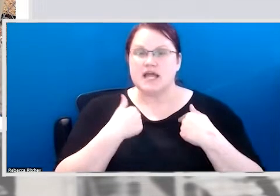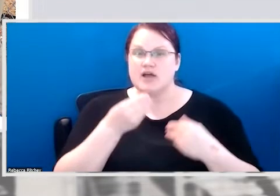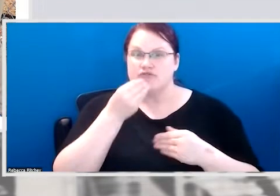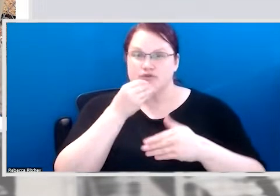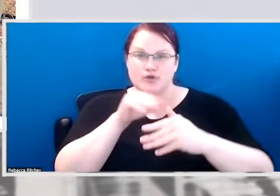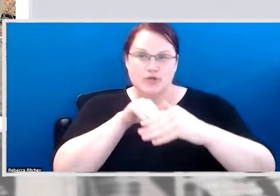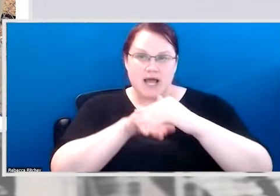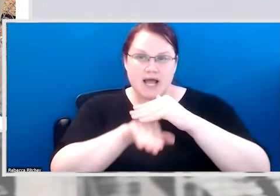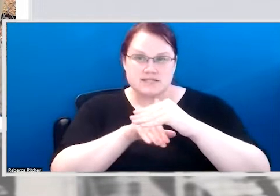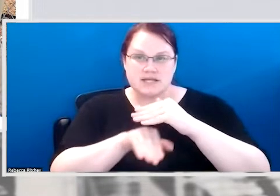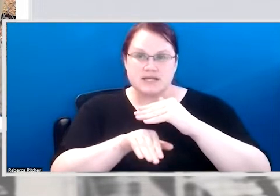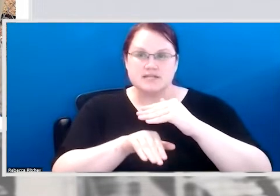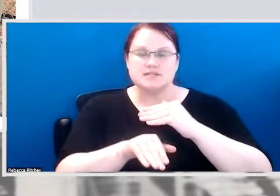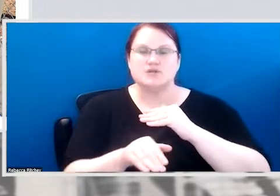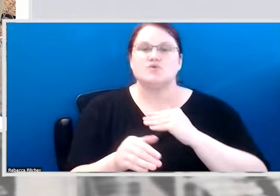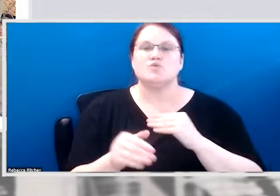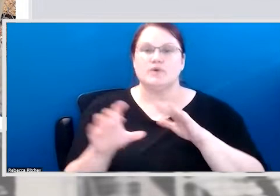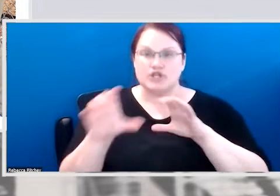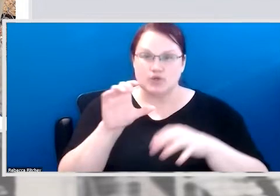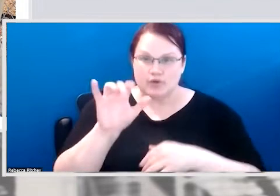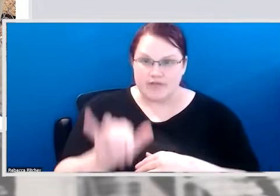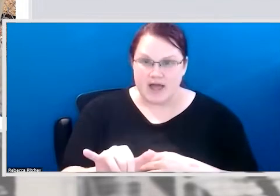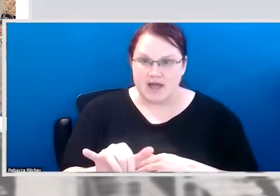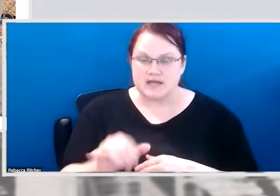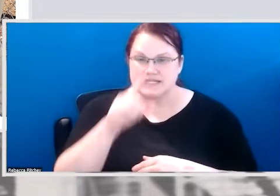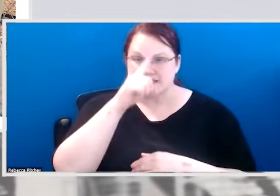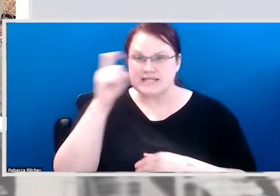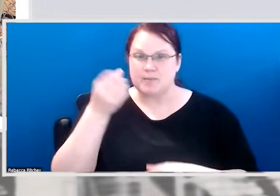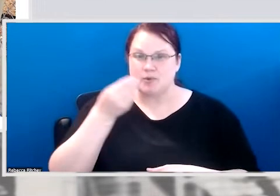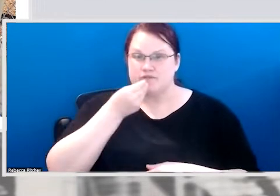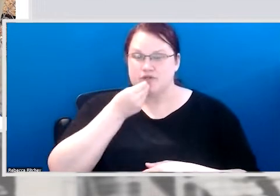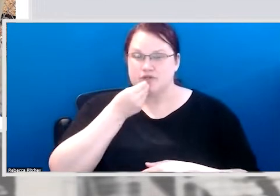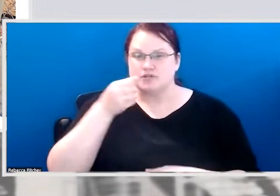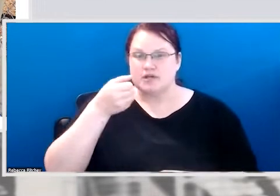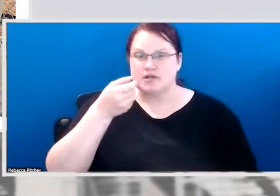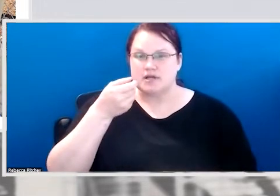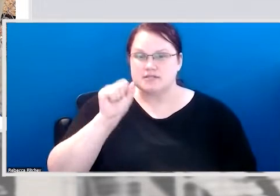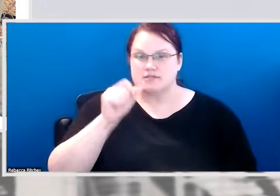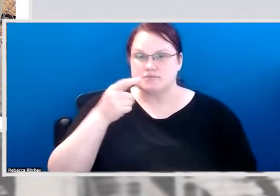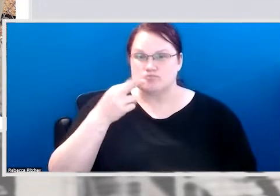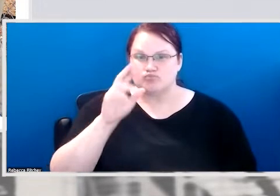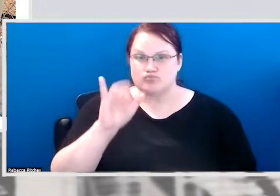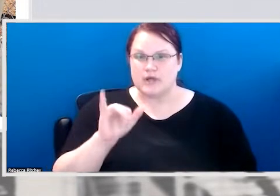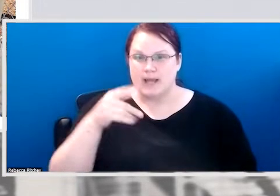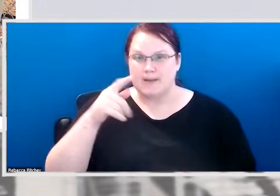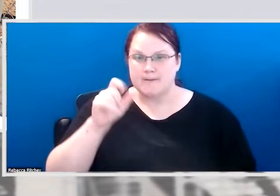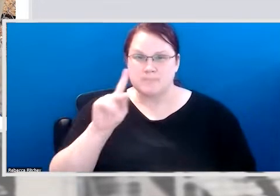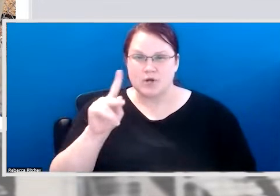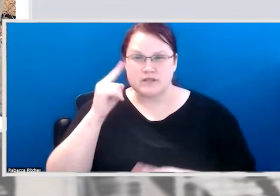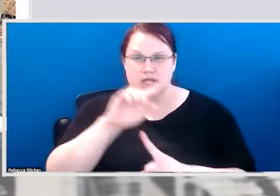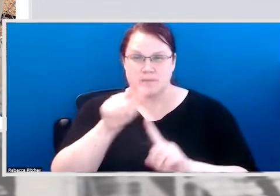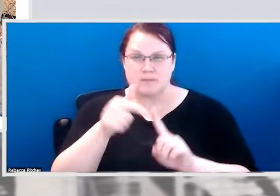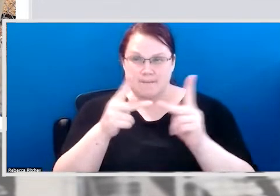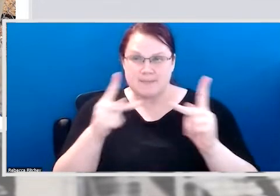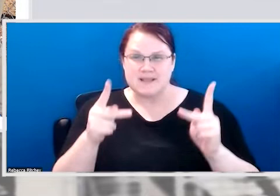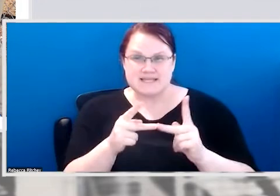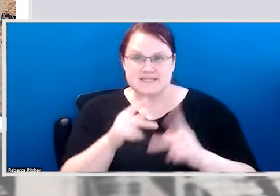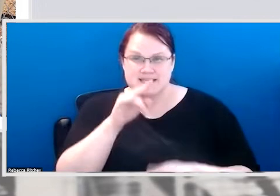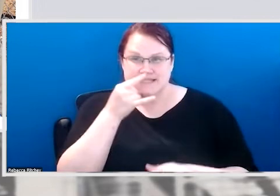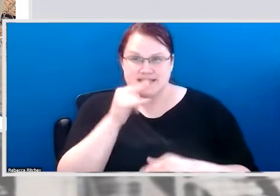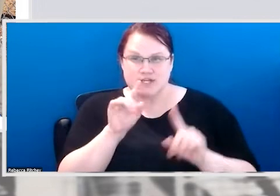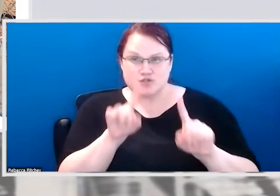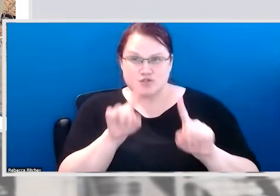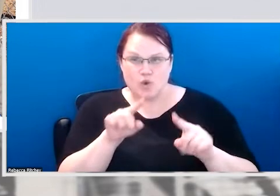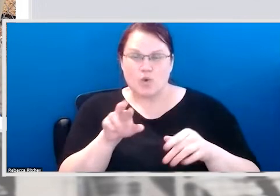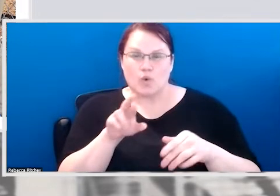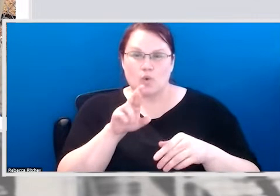we are creating it. We have summer foods at our spray parks. We try to think about places where kids are and at our recreation centers